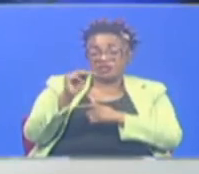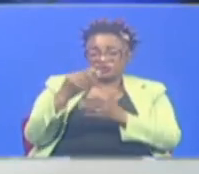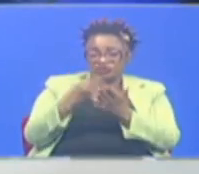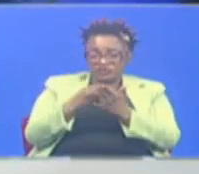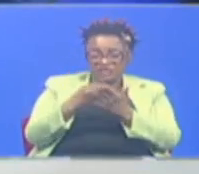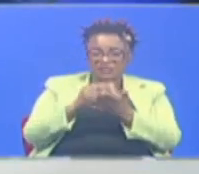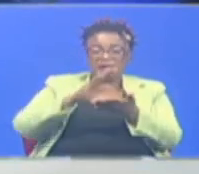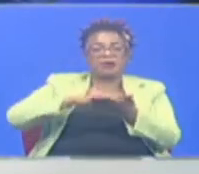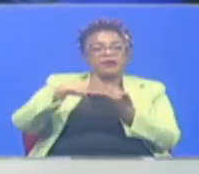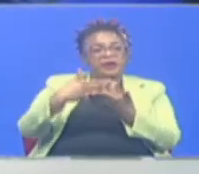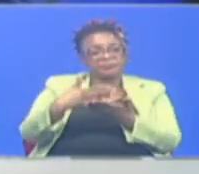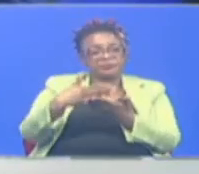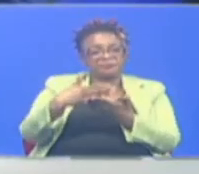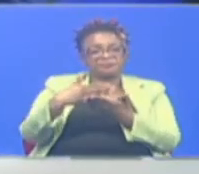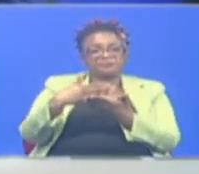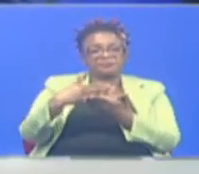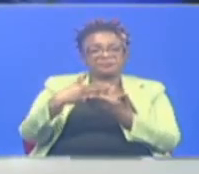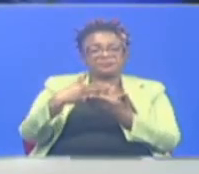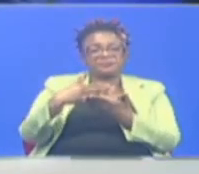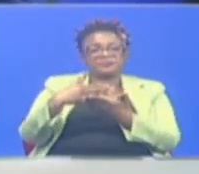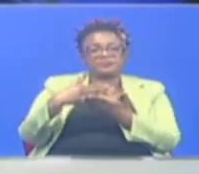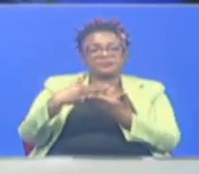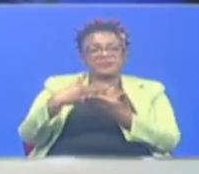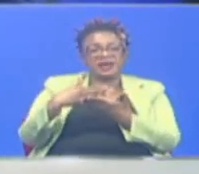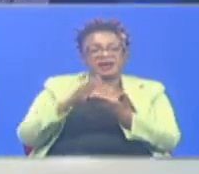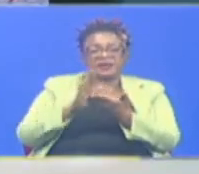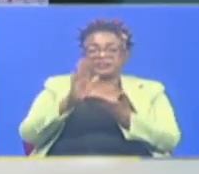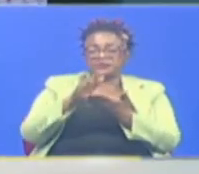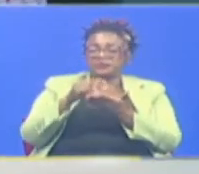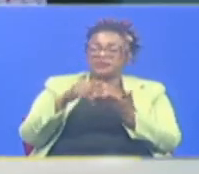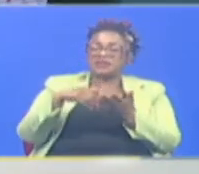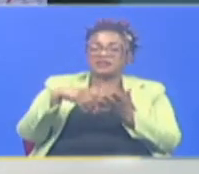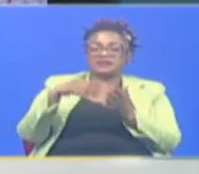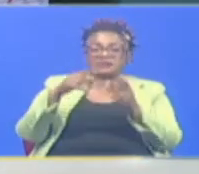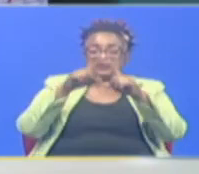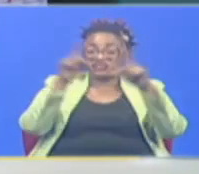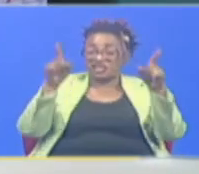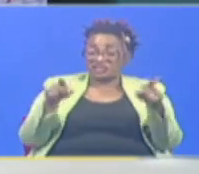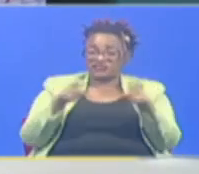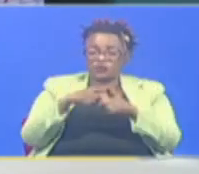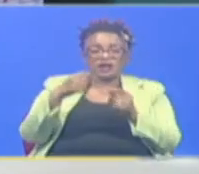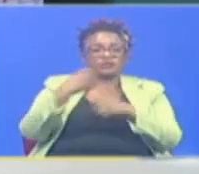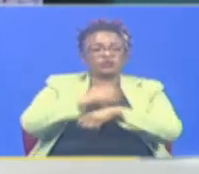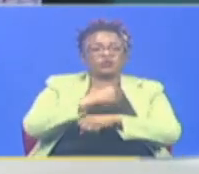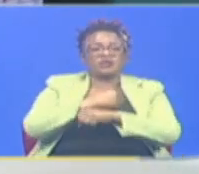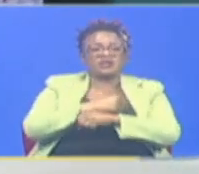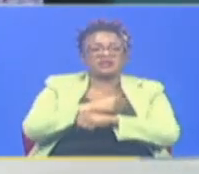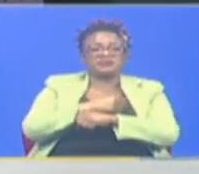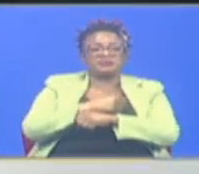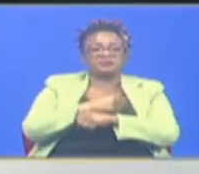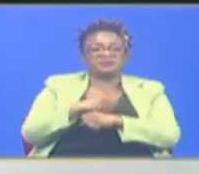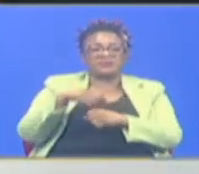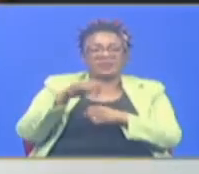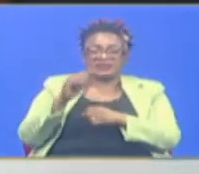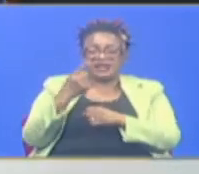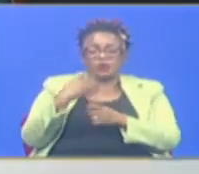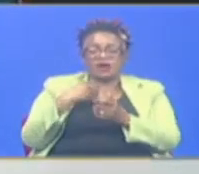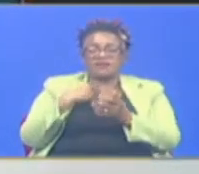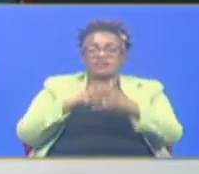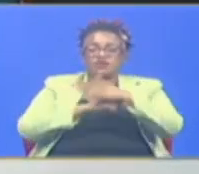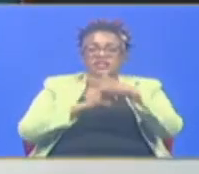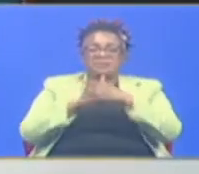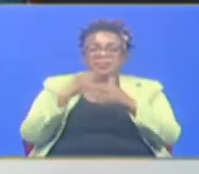laptop, signage for her school. The first and the second run-ups will receive scholarships worth